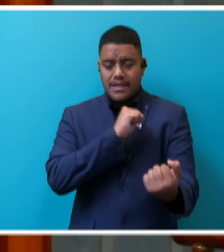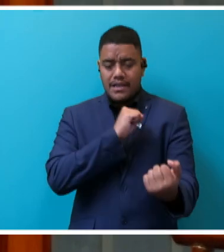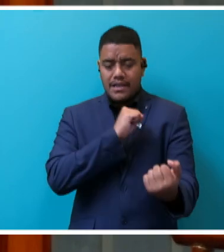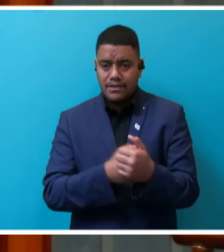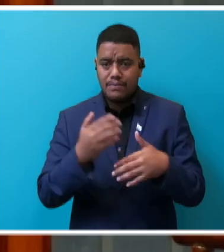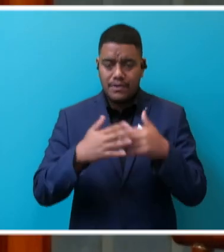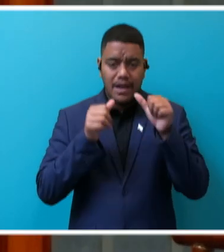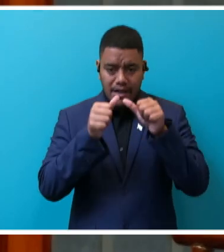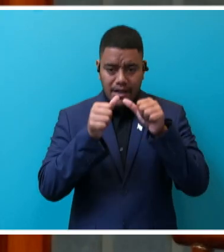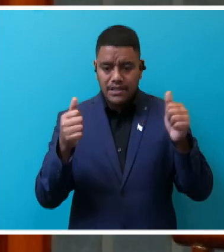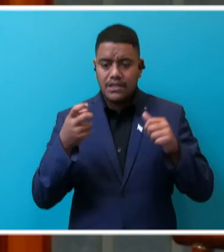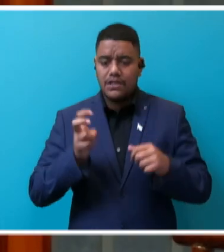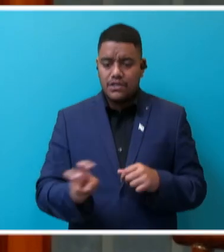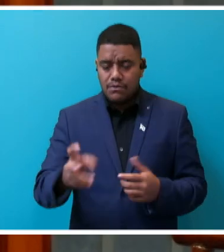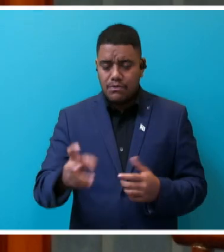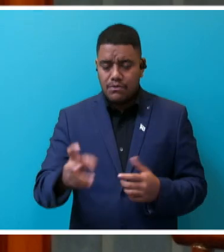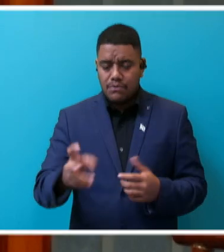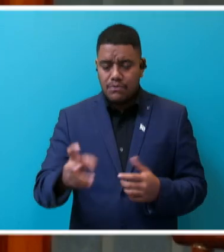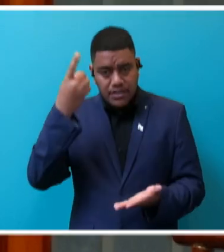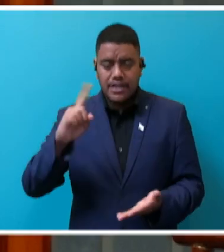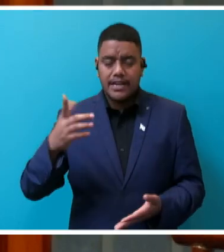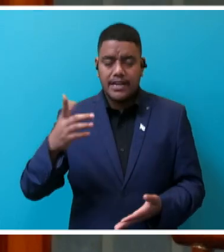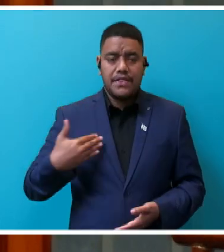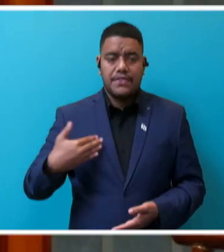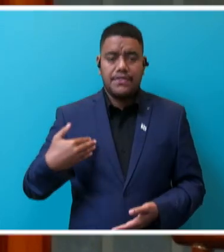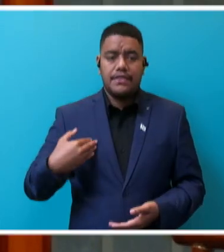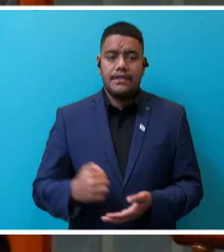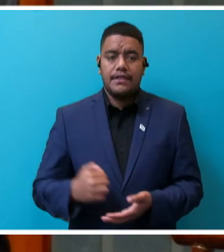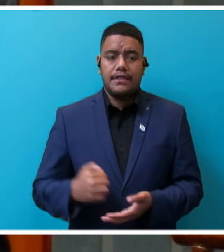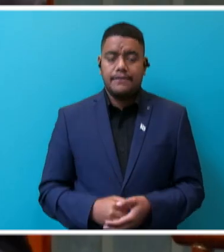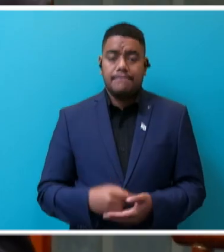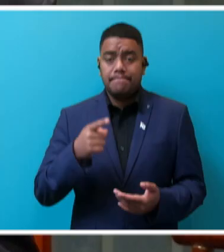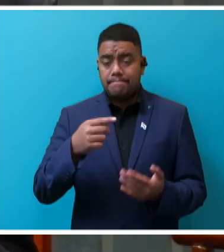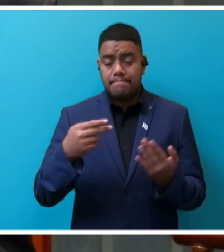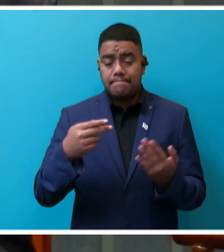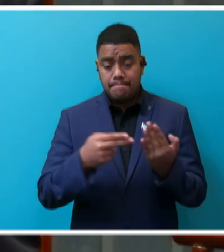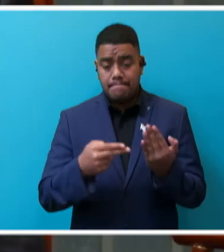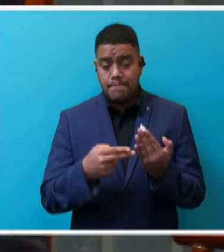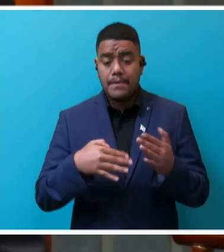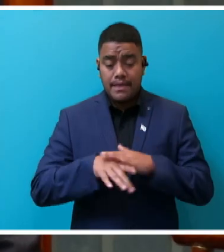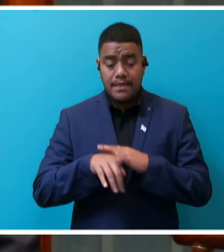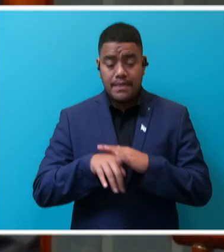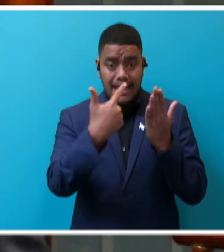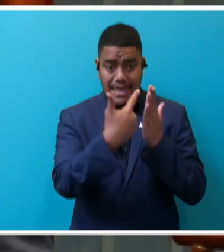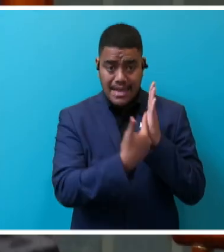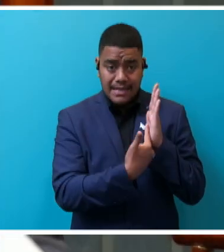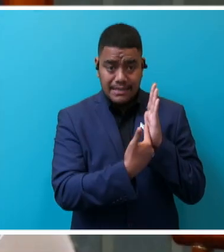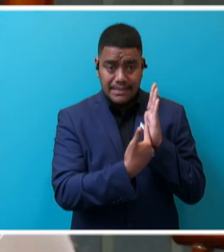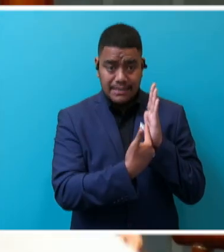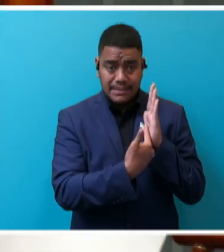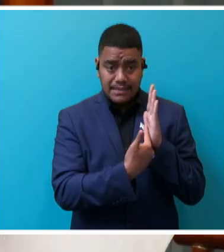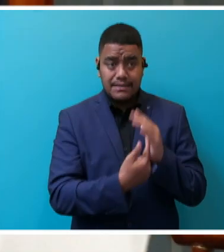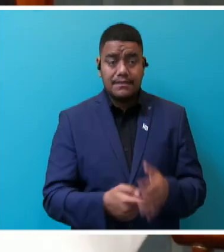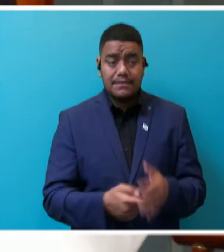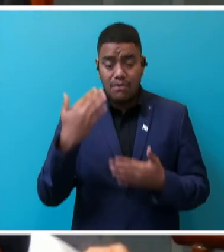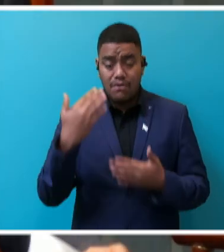agriculture, transportation, education, and health. The details in the list, so if an honourable